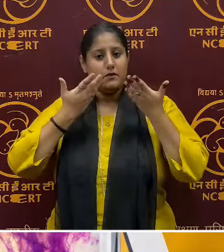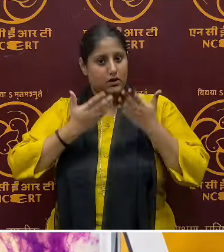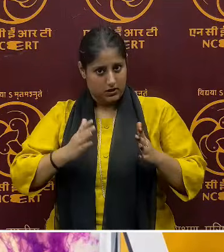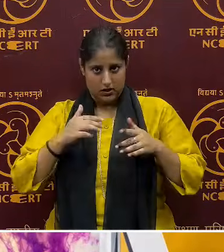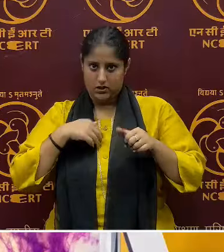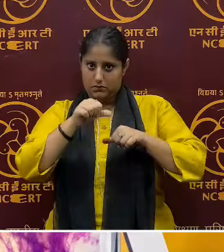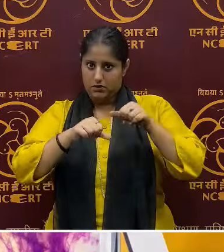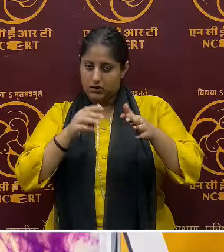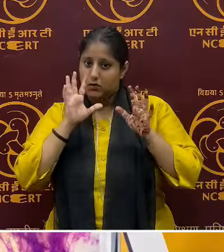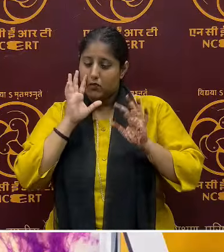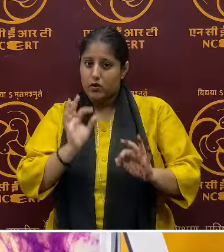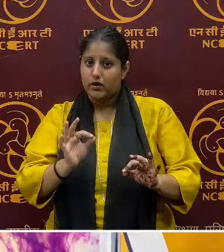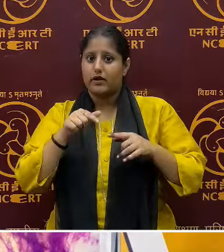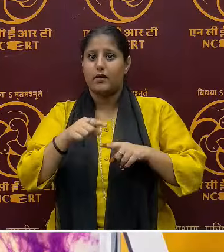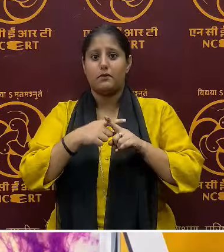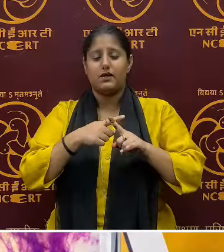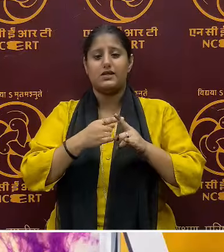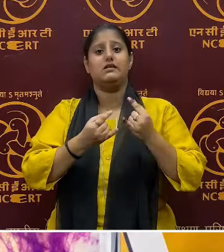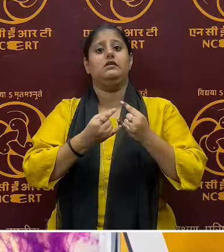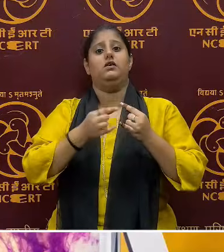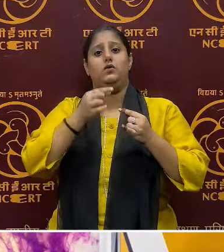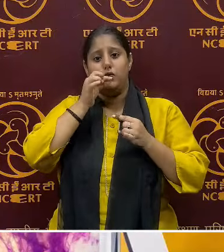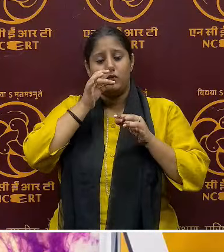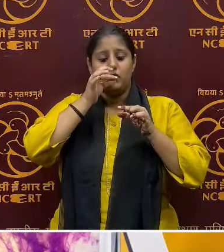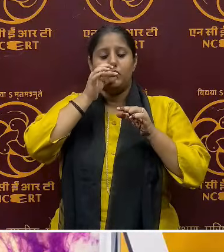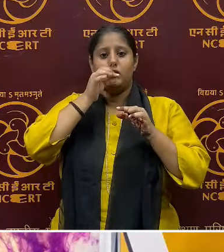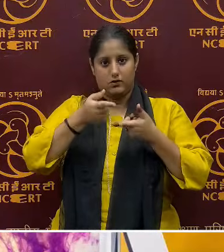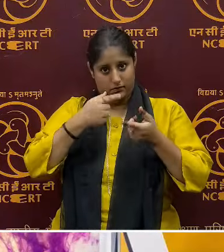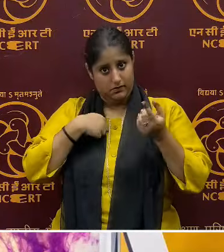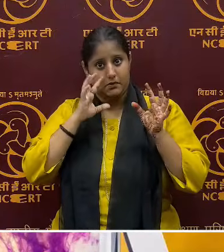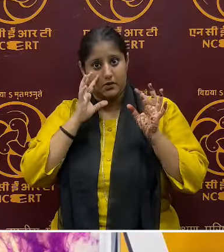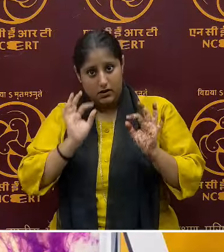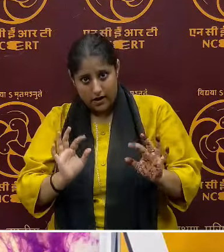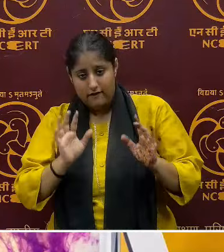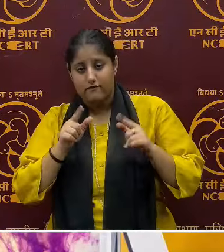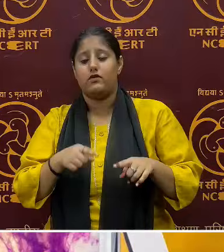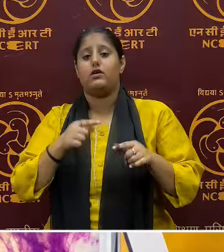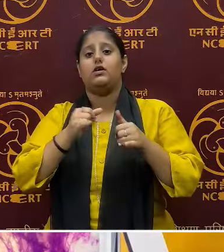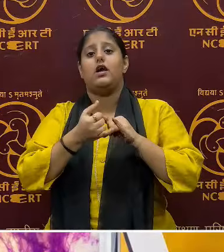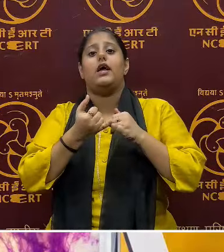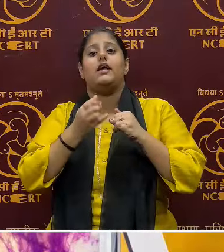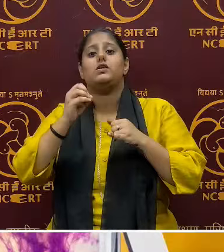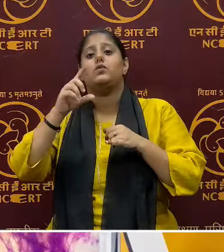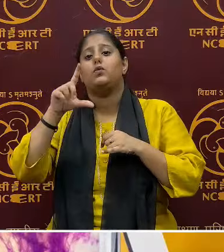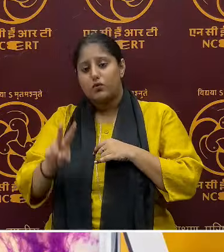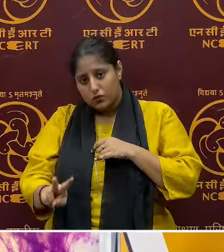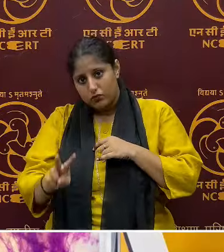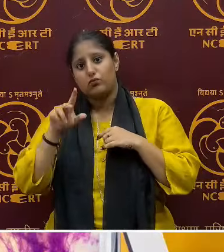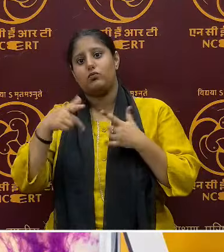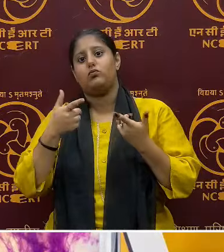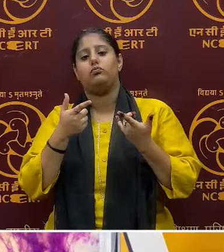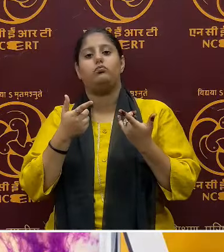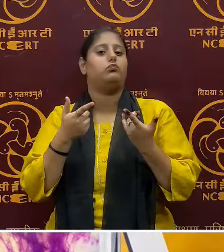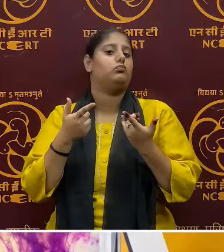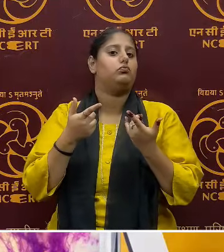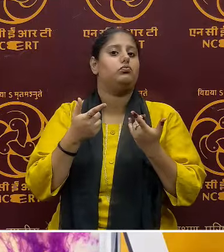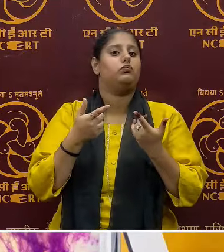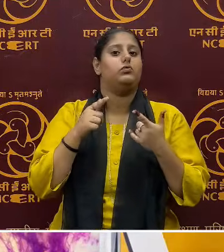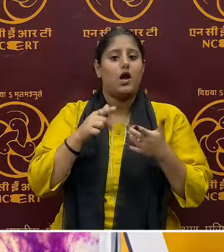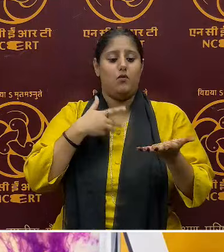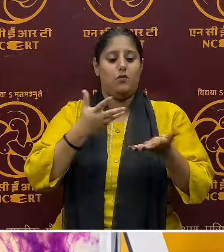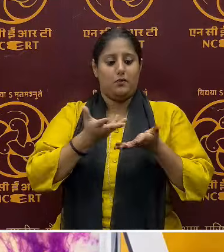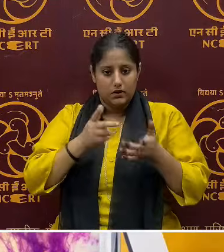and it is present in soft drinks also. And some other examples are SO2, we can sulfur oxide. This is how we will